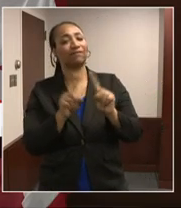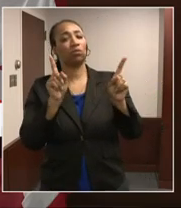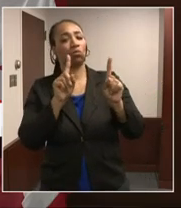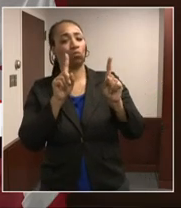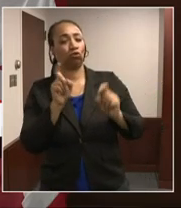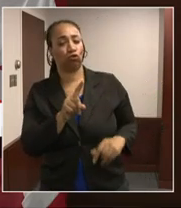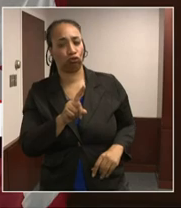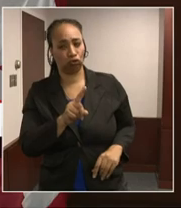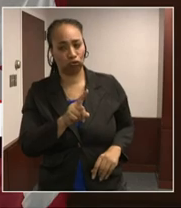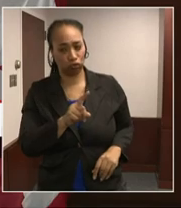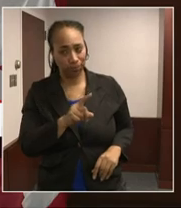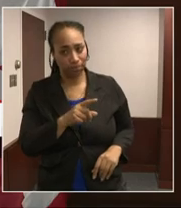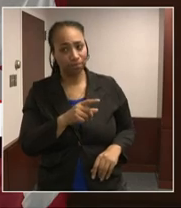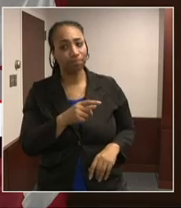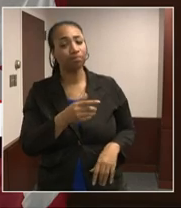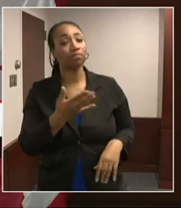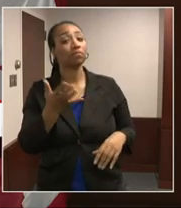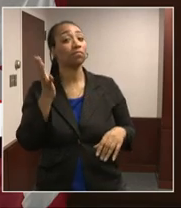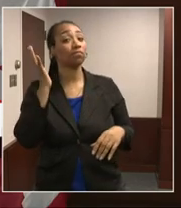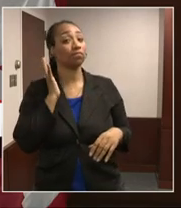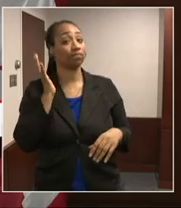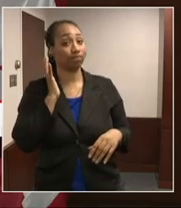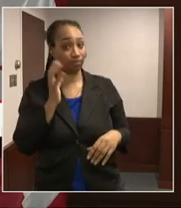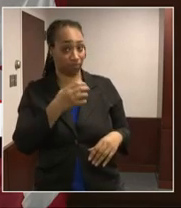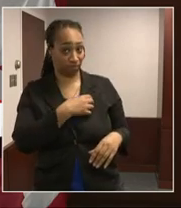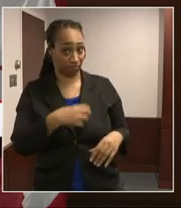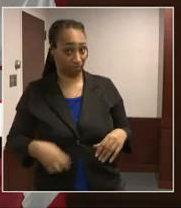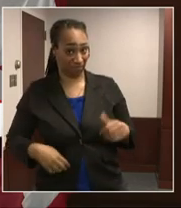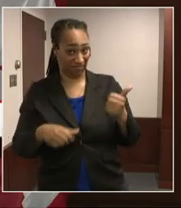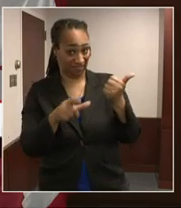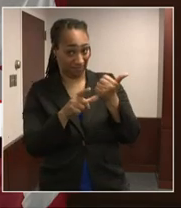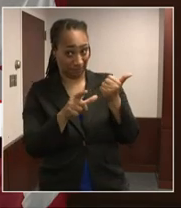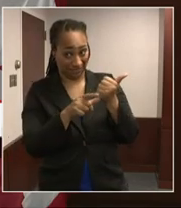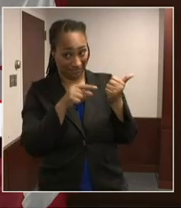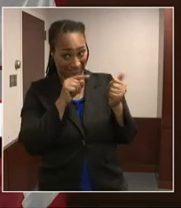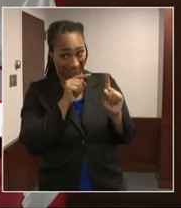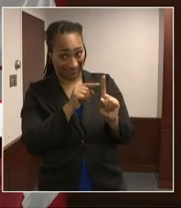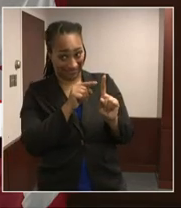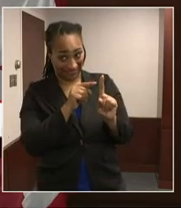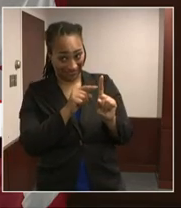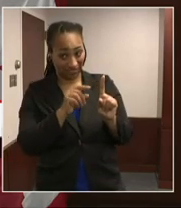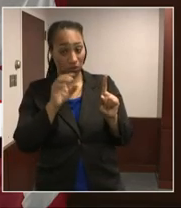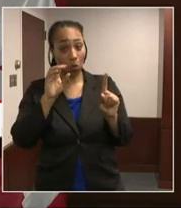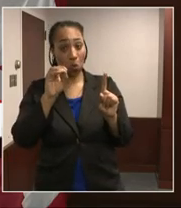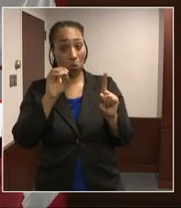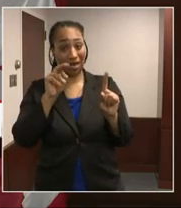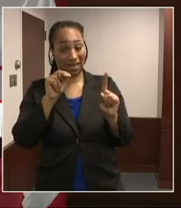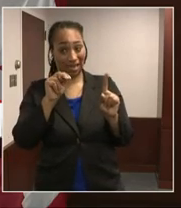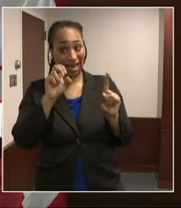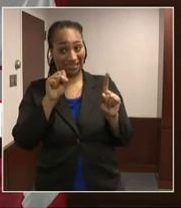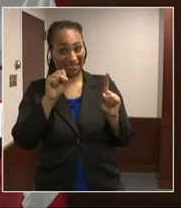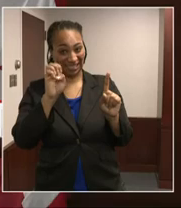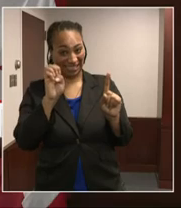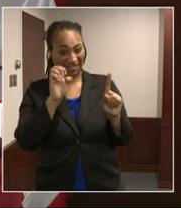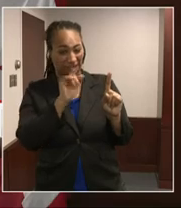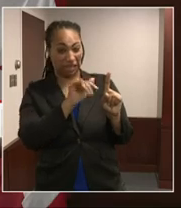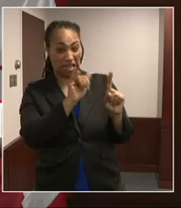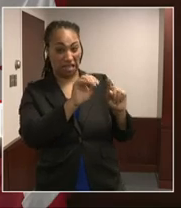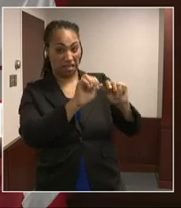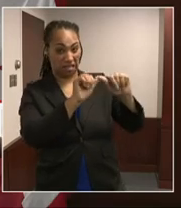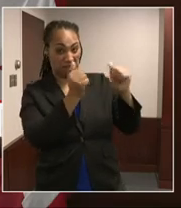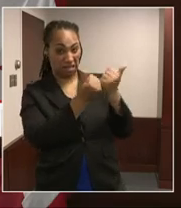deputy of ONSC. As of now, have you considered a possible order to halt new contracts as well as review